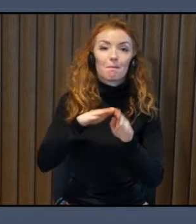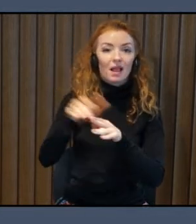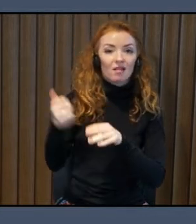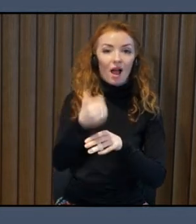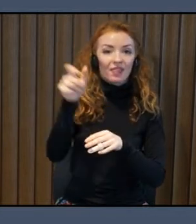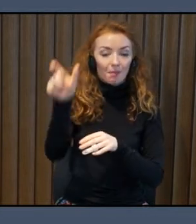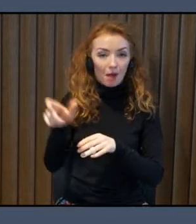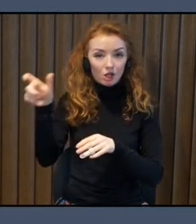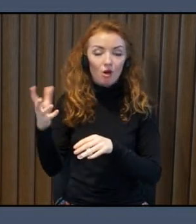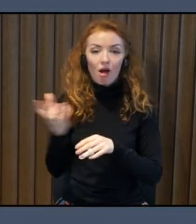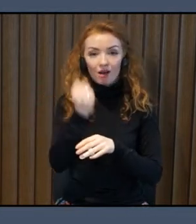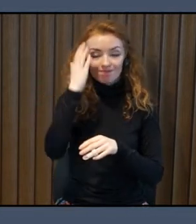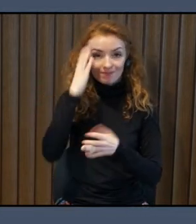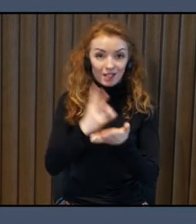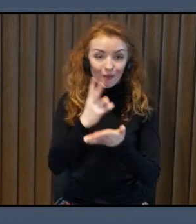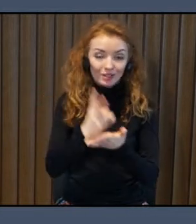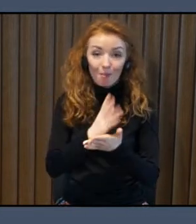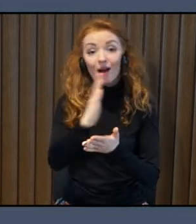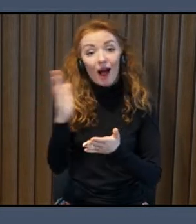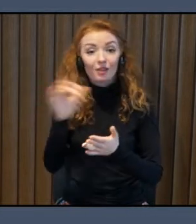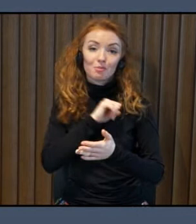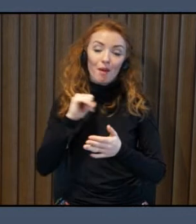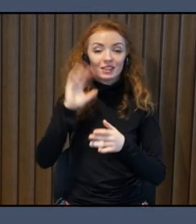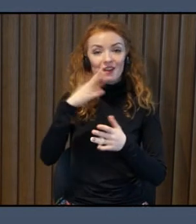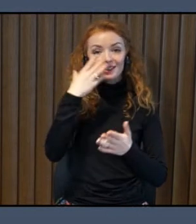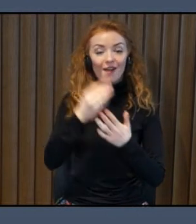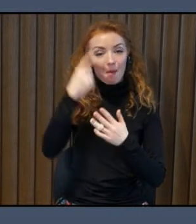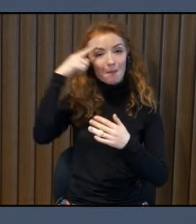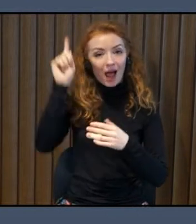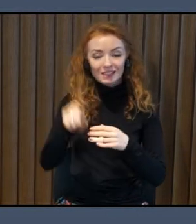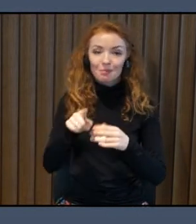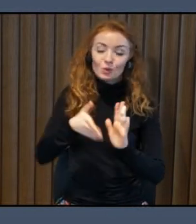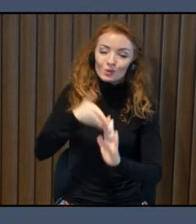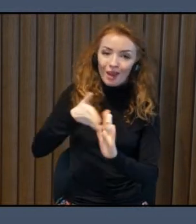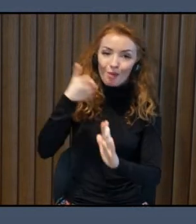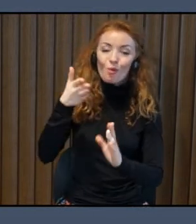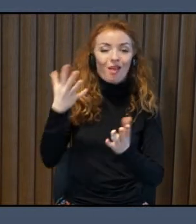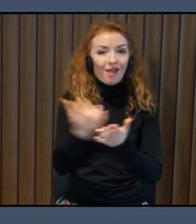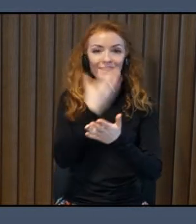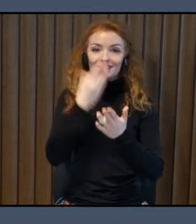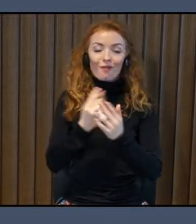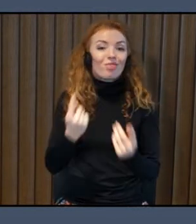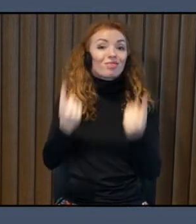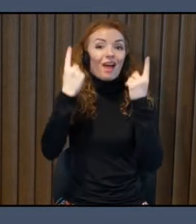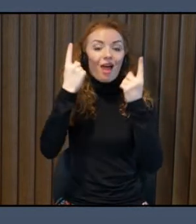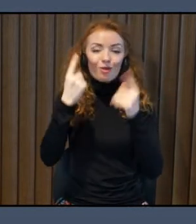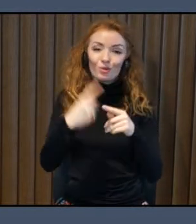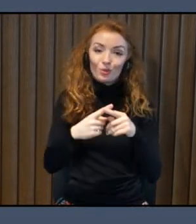special workshops also for adults with mental disabilities, where everyone